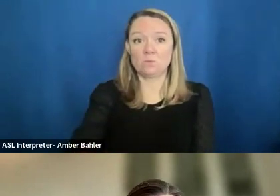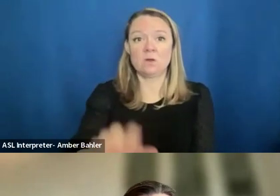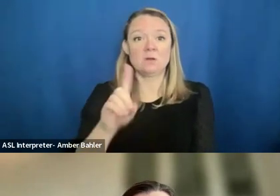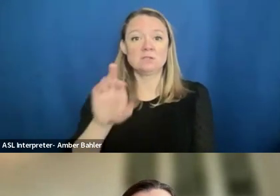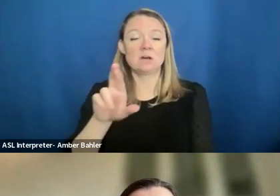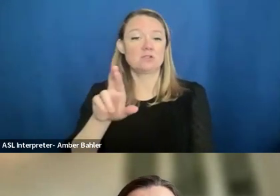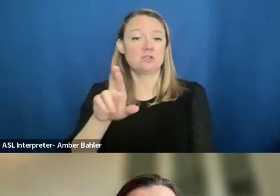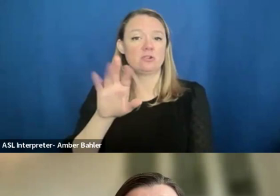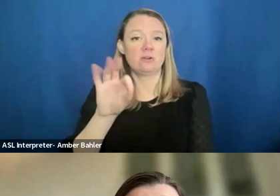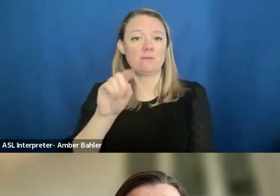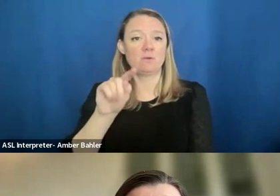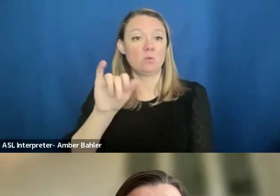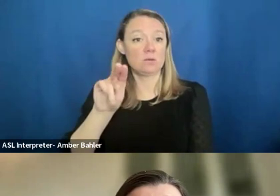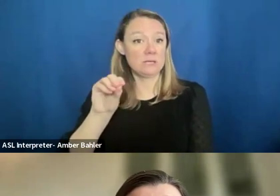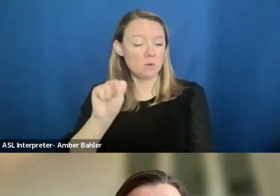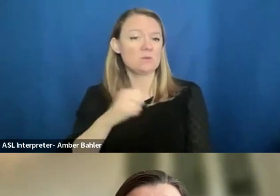of initiatives.